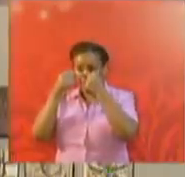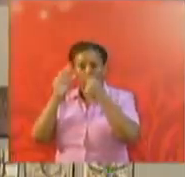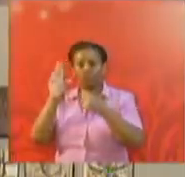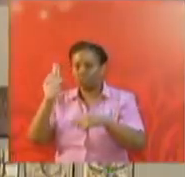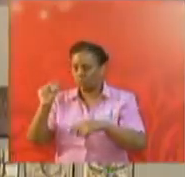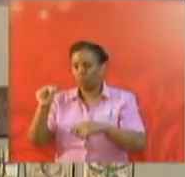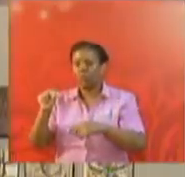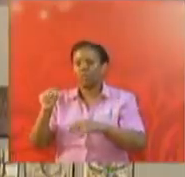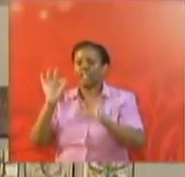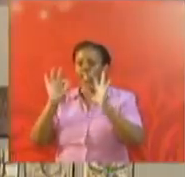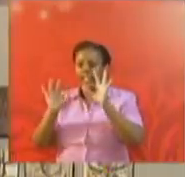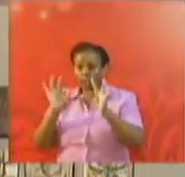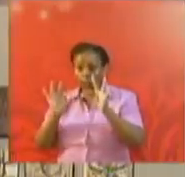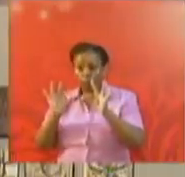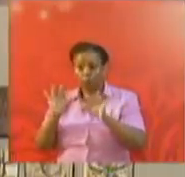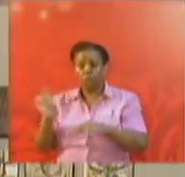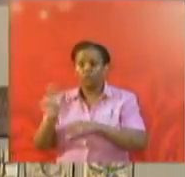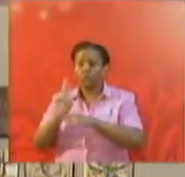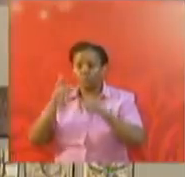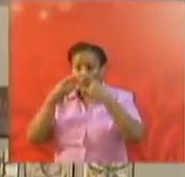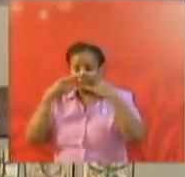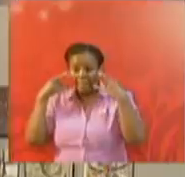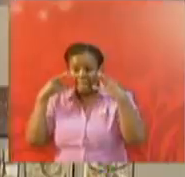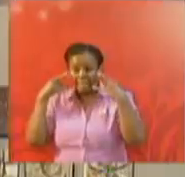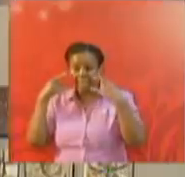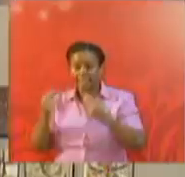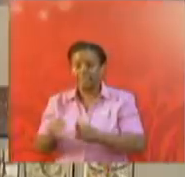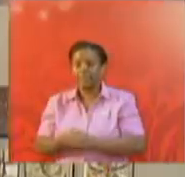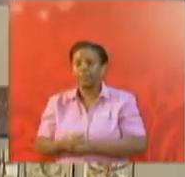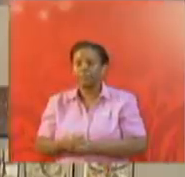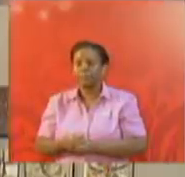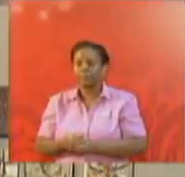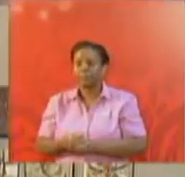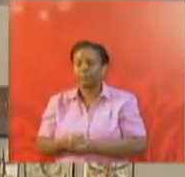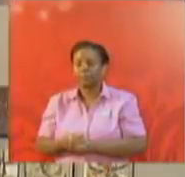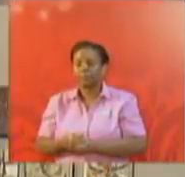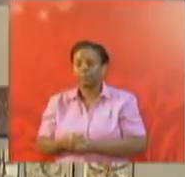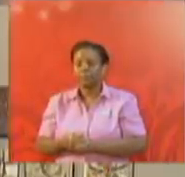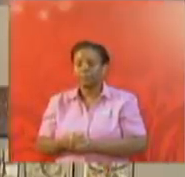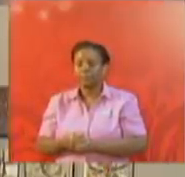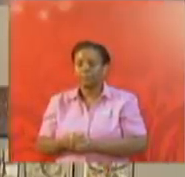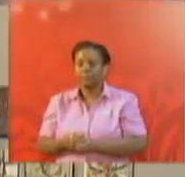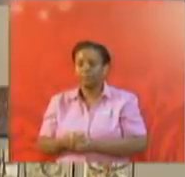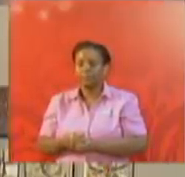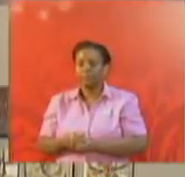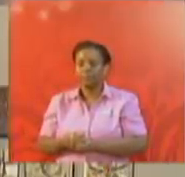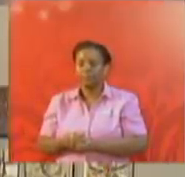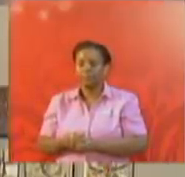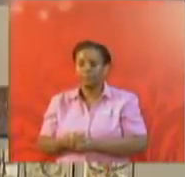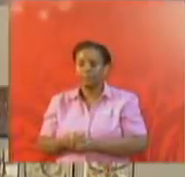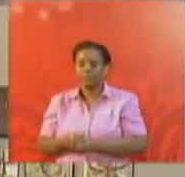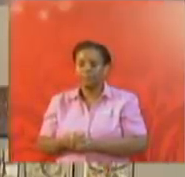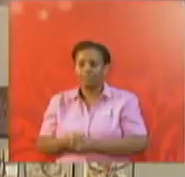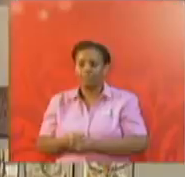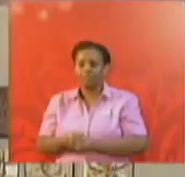or the other. And yes, mucous membranes, including the conjunctival membranes, are potential entryways. And